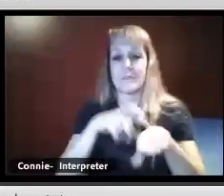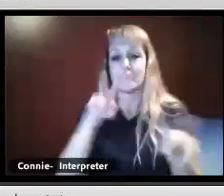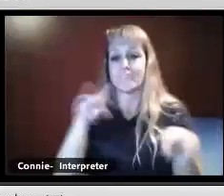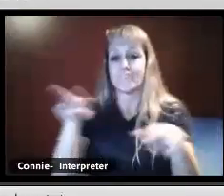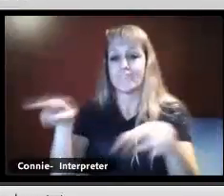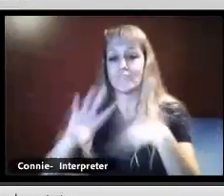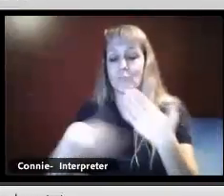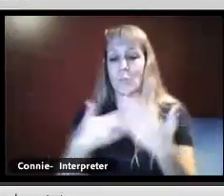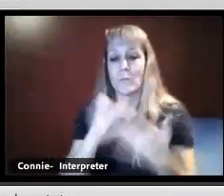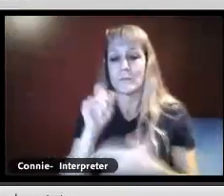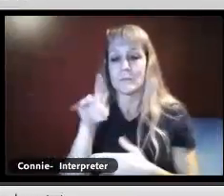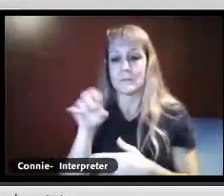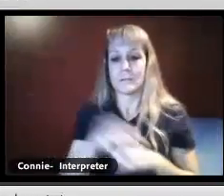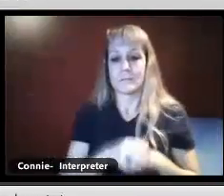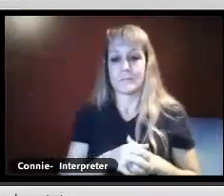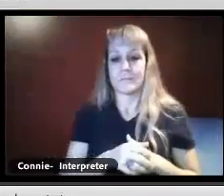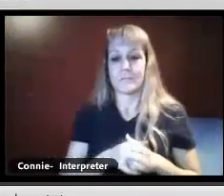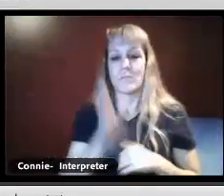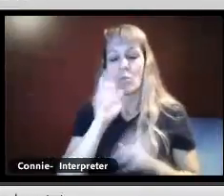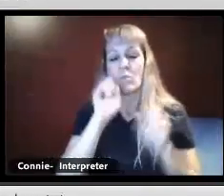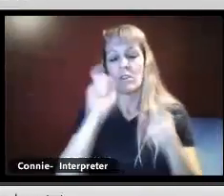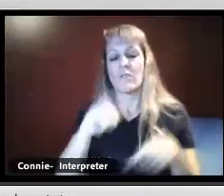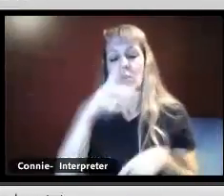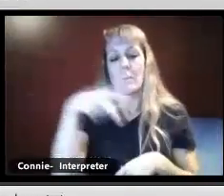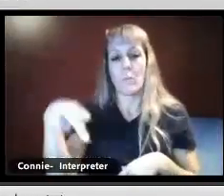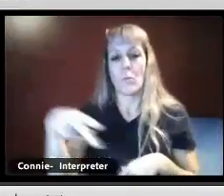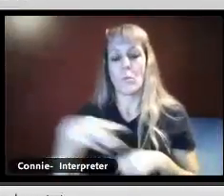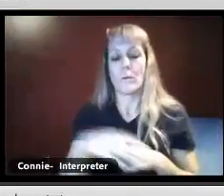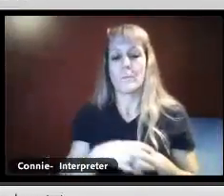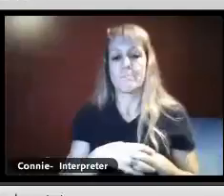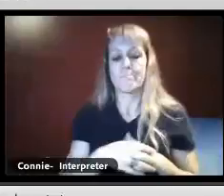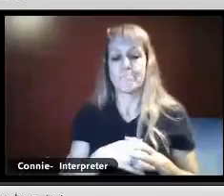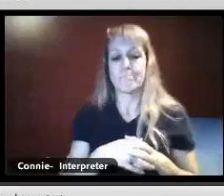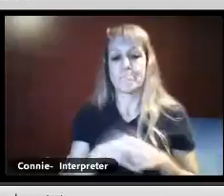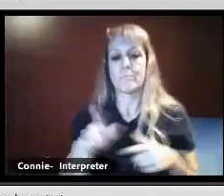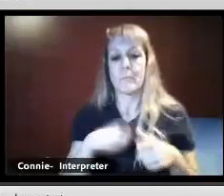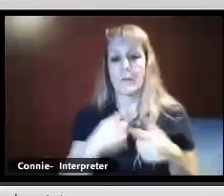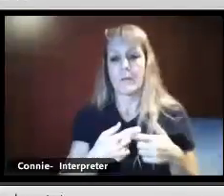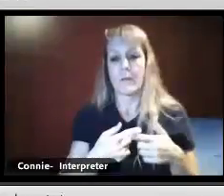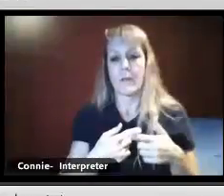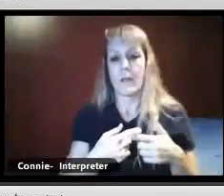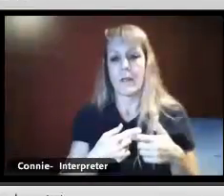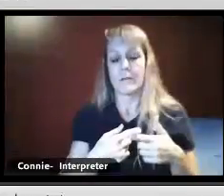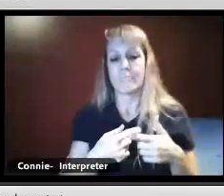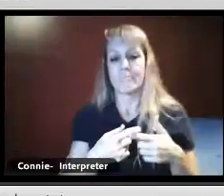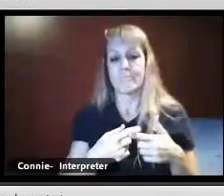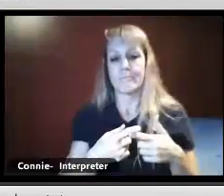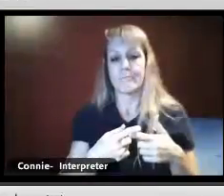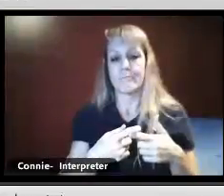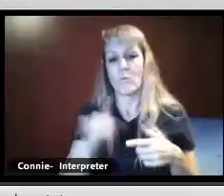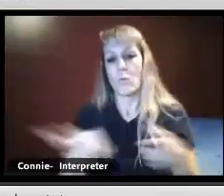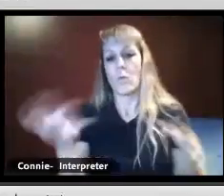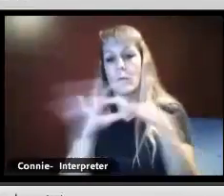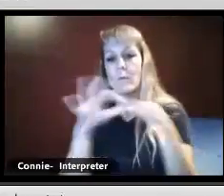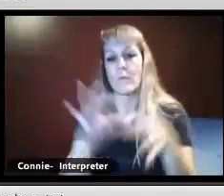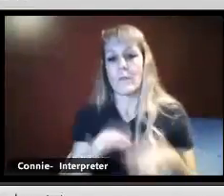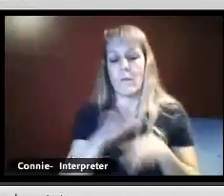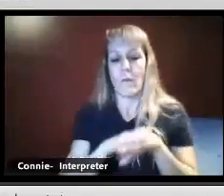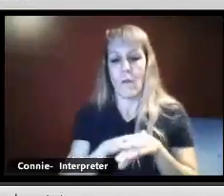have the PowerPoint, and eventually the migration of these links to the DigiRef